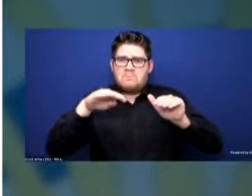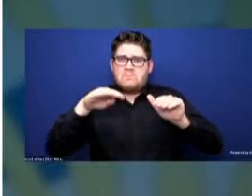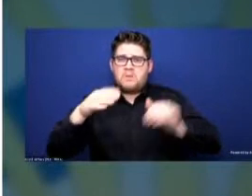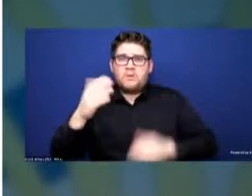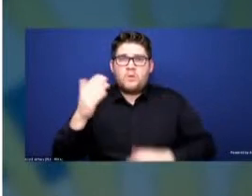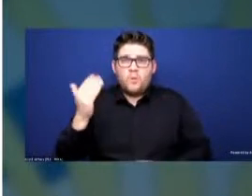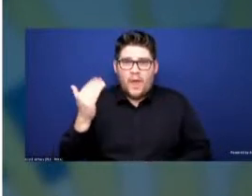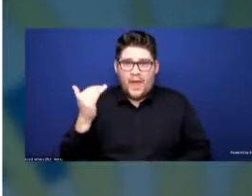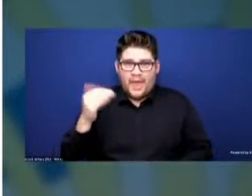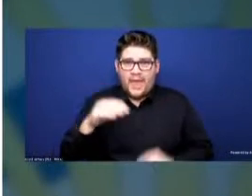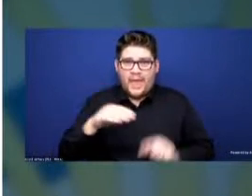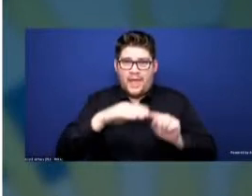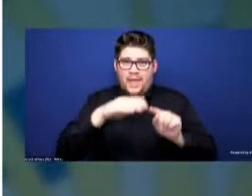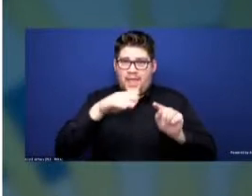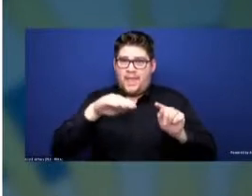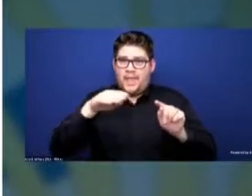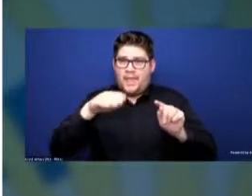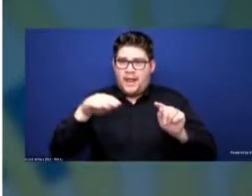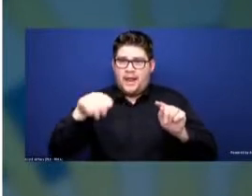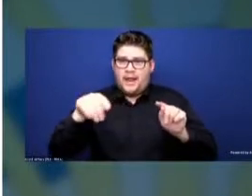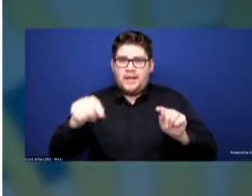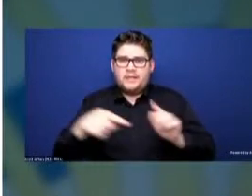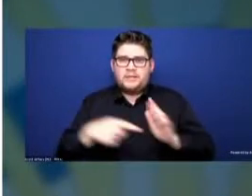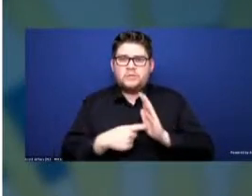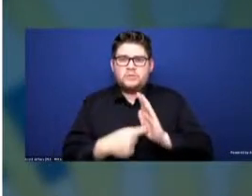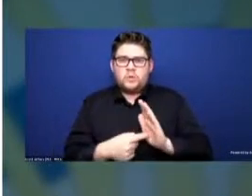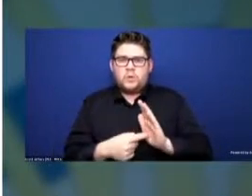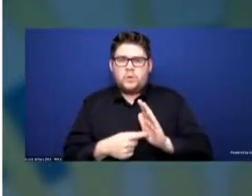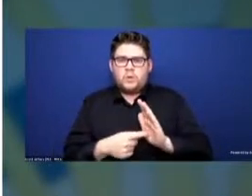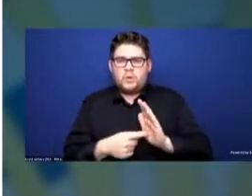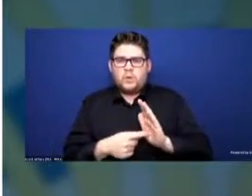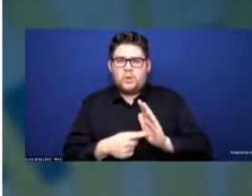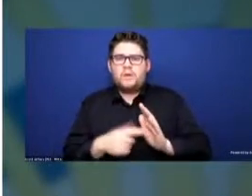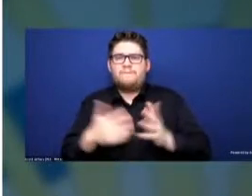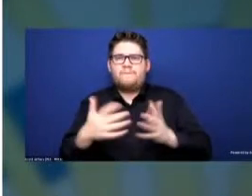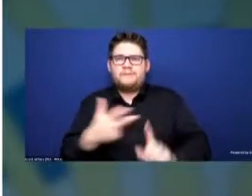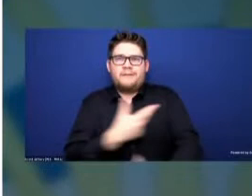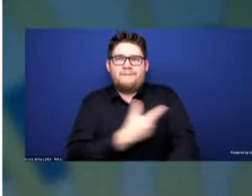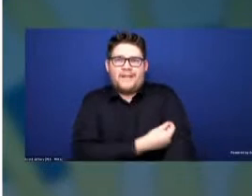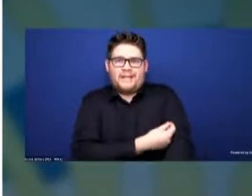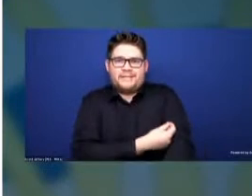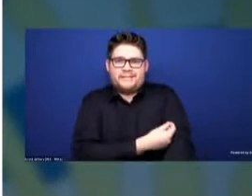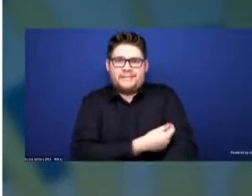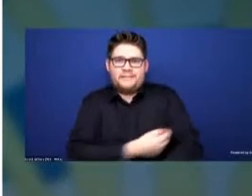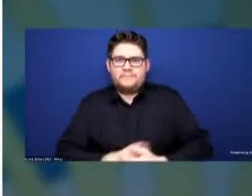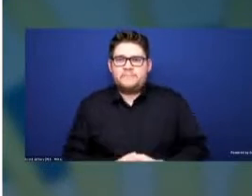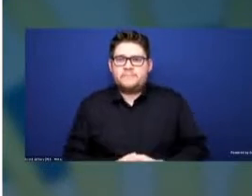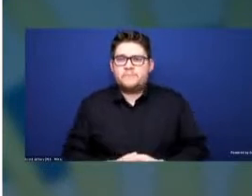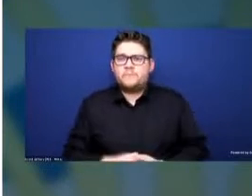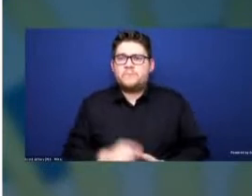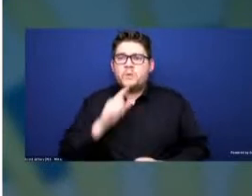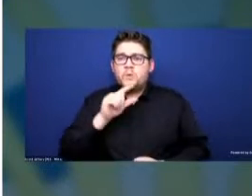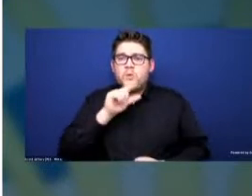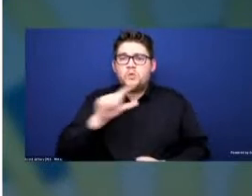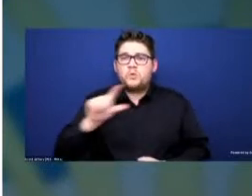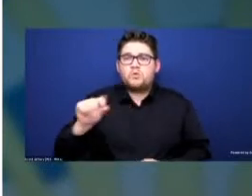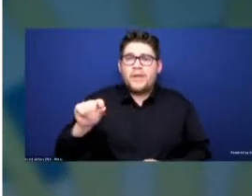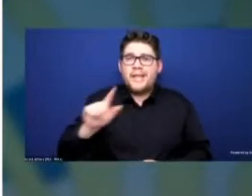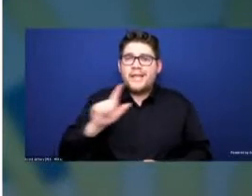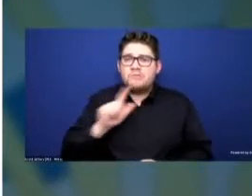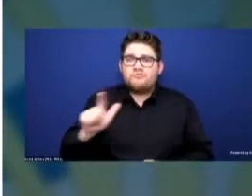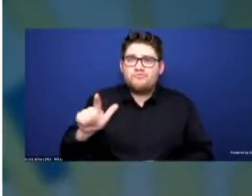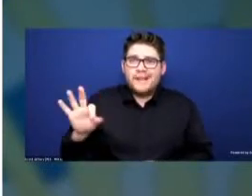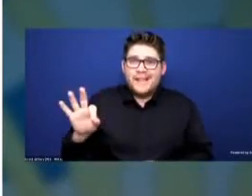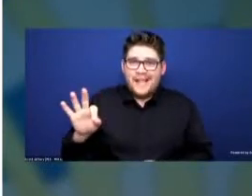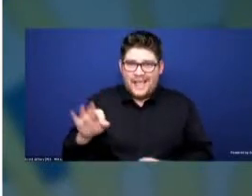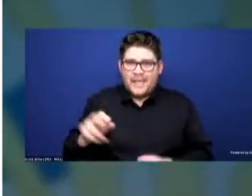in people 20 to 39 who need hospitalization, and the rates in that group remain relatively low.